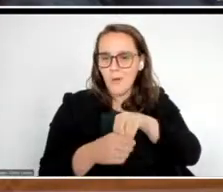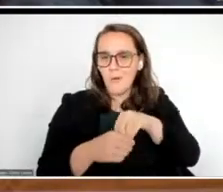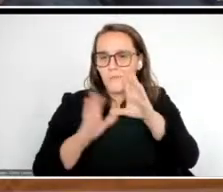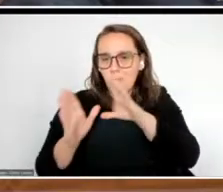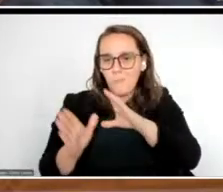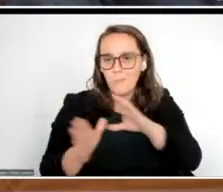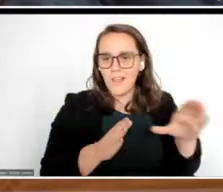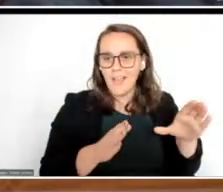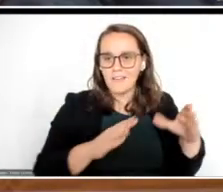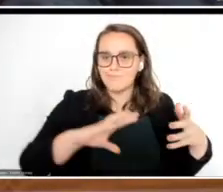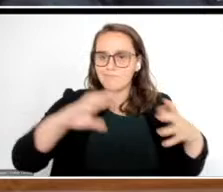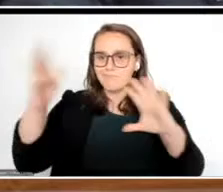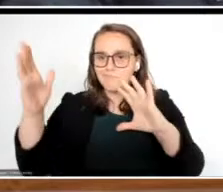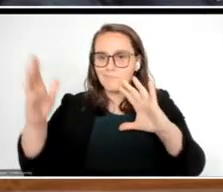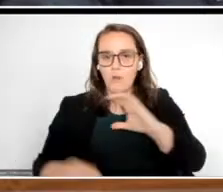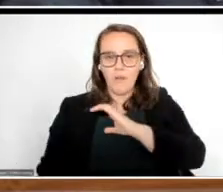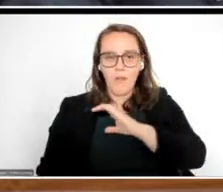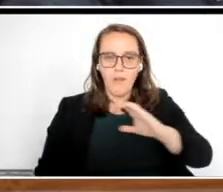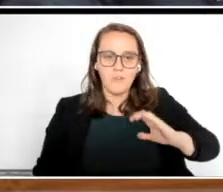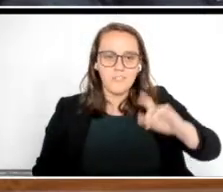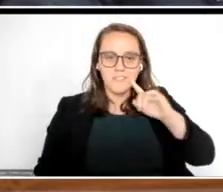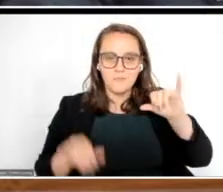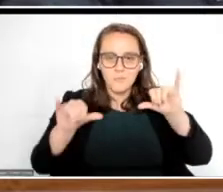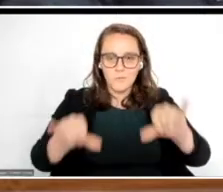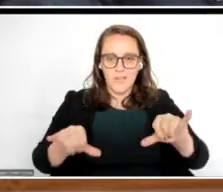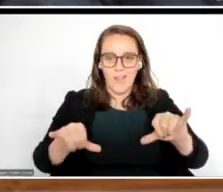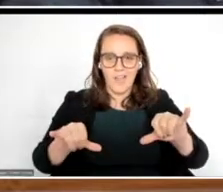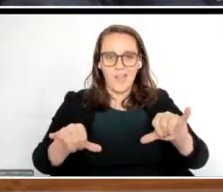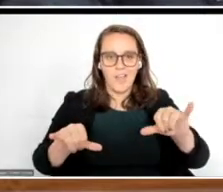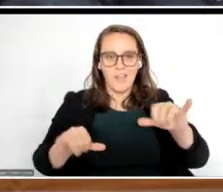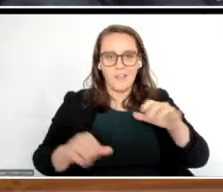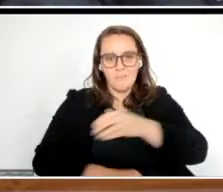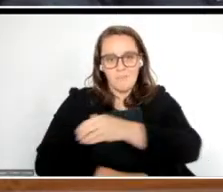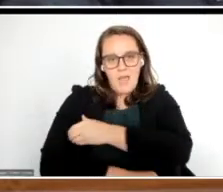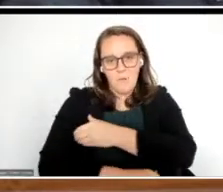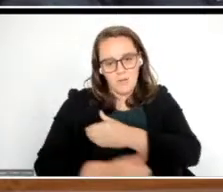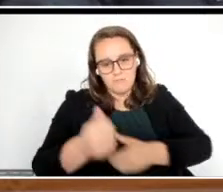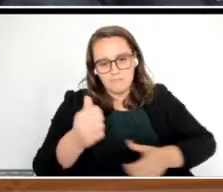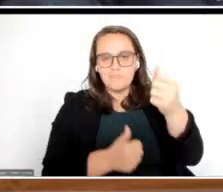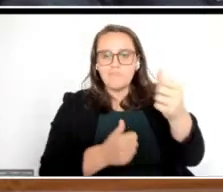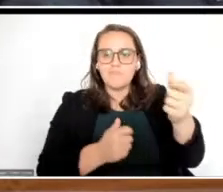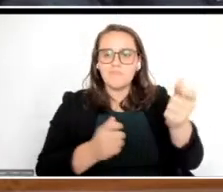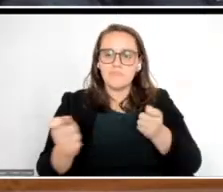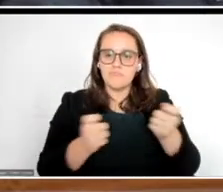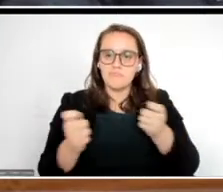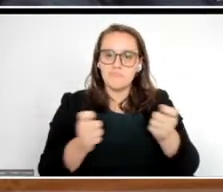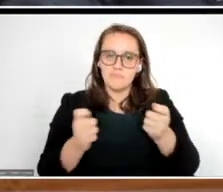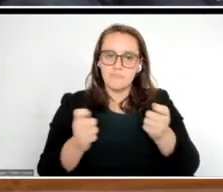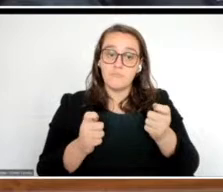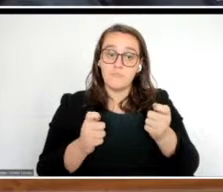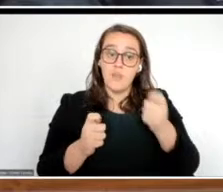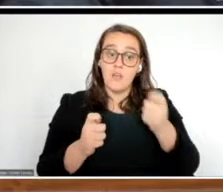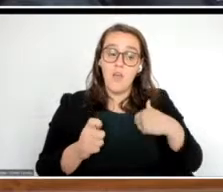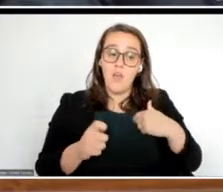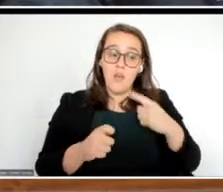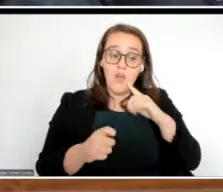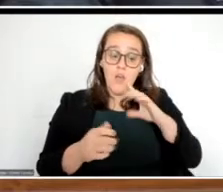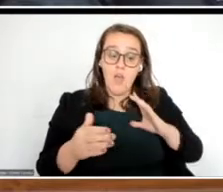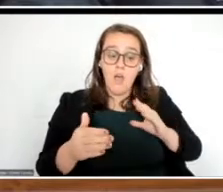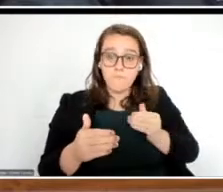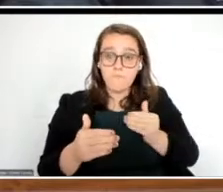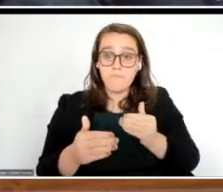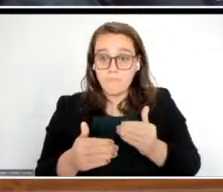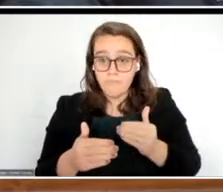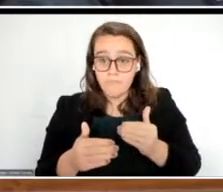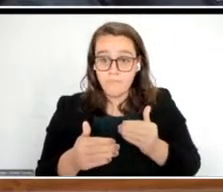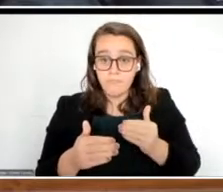power. As the time for the Ellipse rally approached, an email was circulated among intelligence officials, including